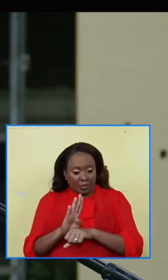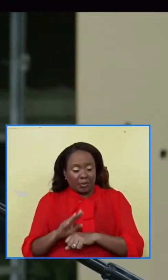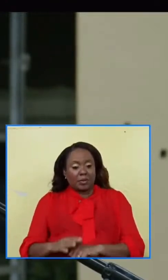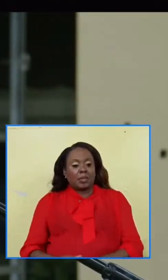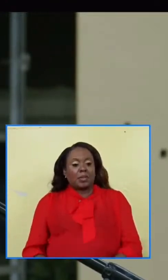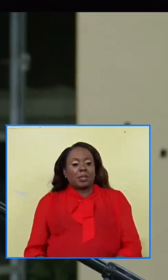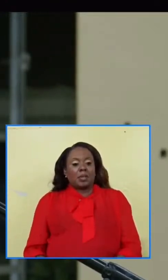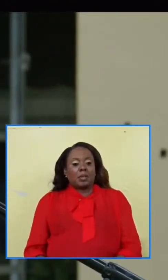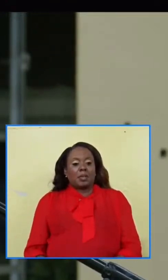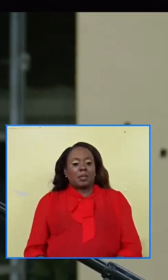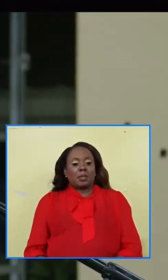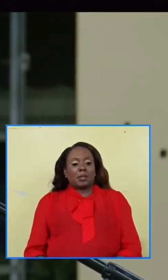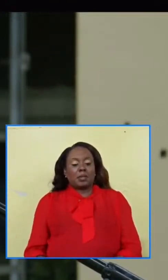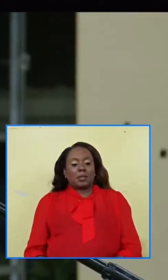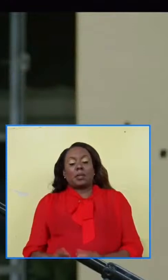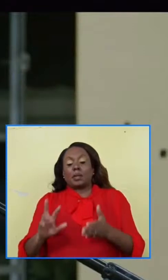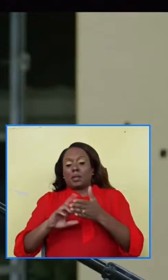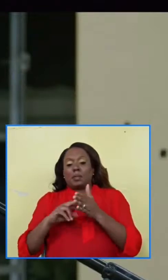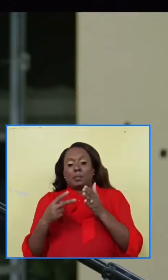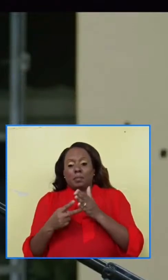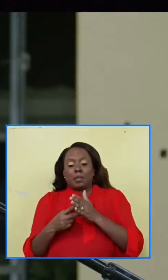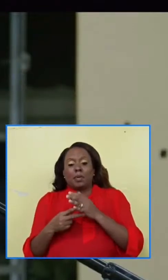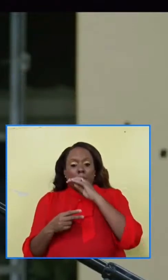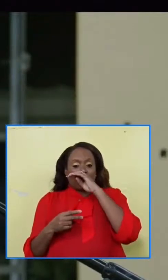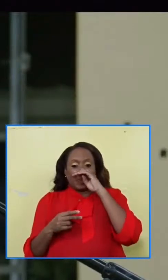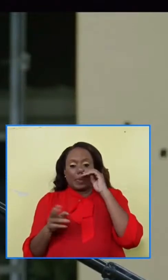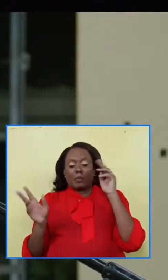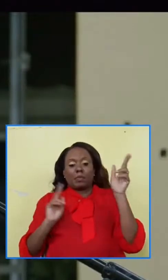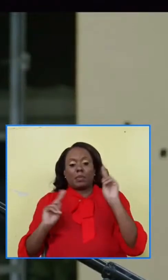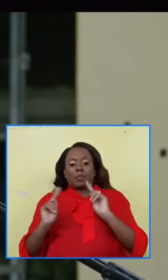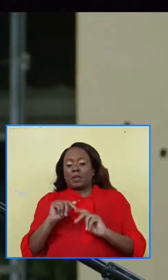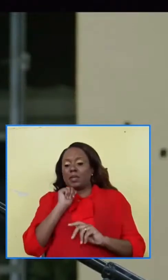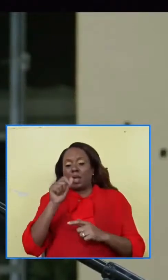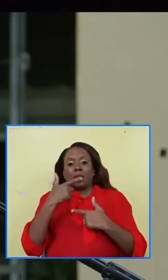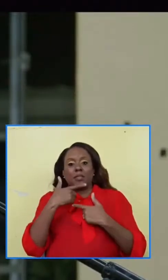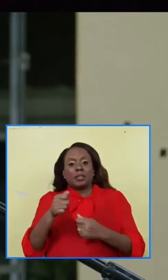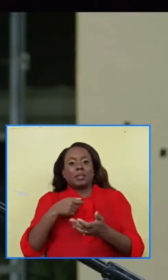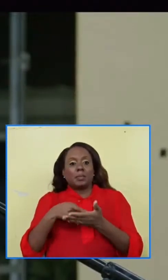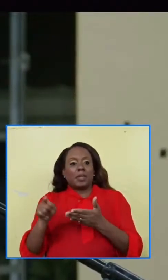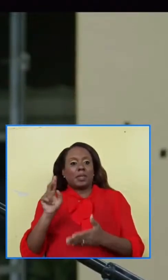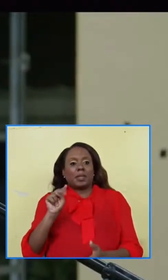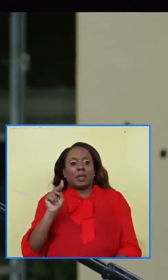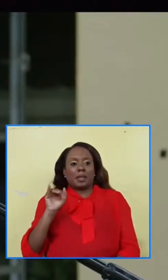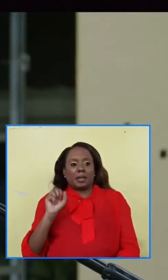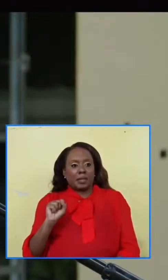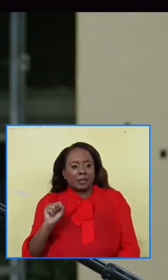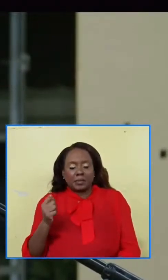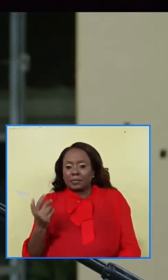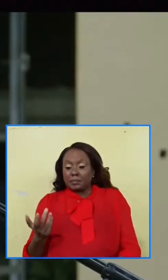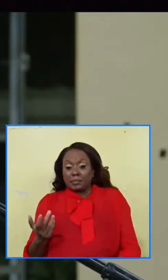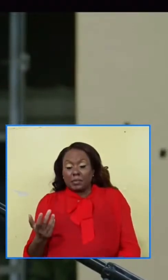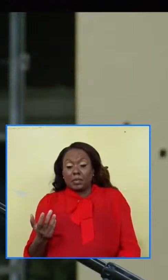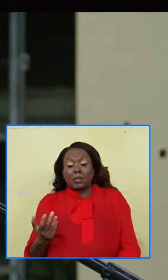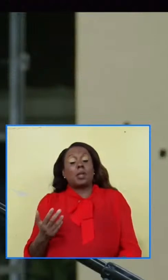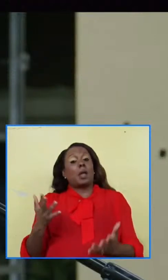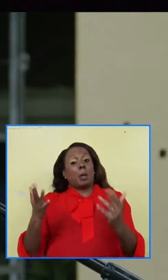propensity for them not to pay NIS. So is the Treasury going to continue